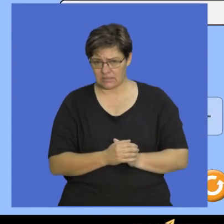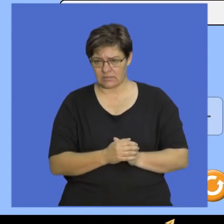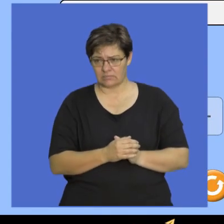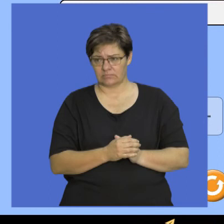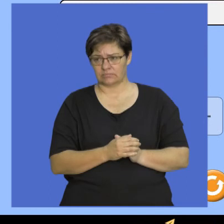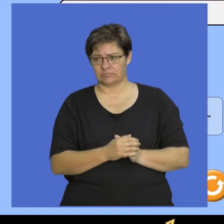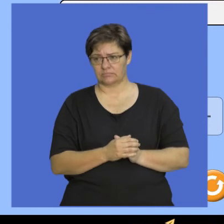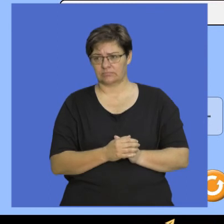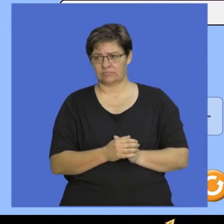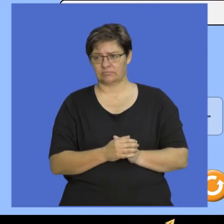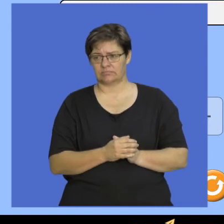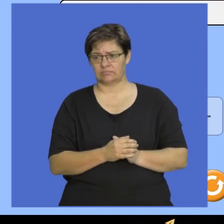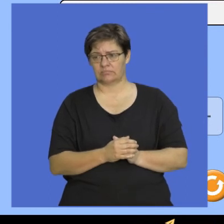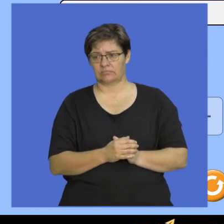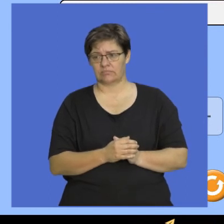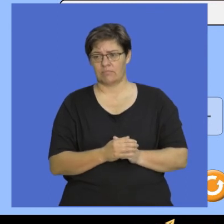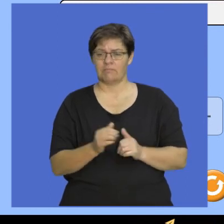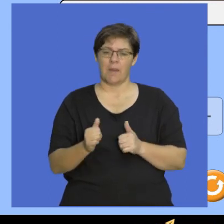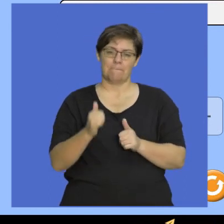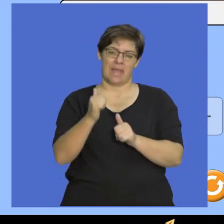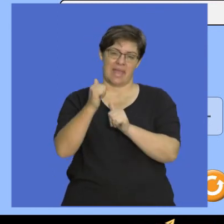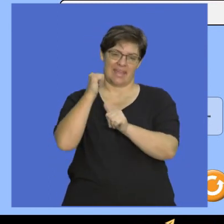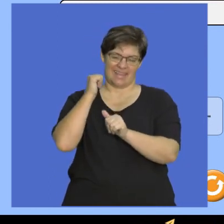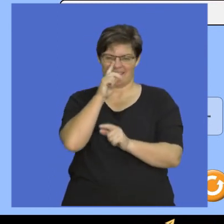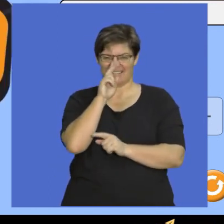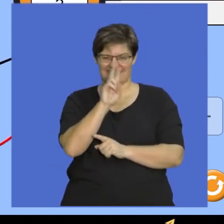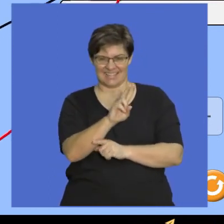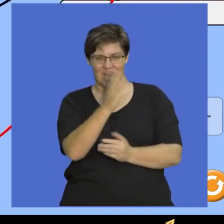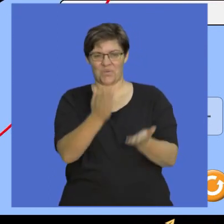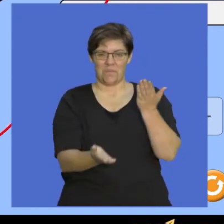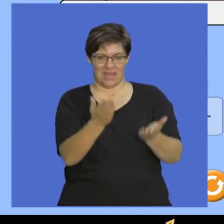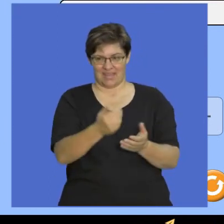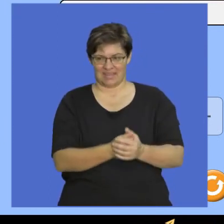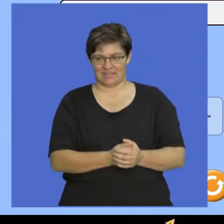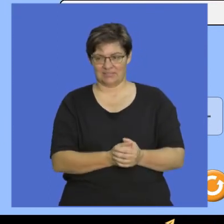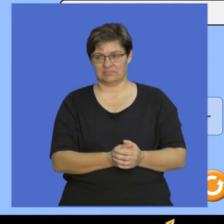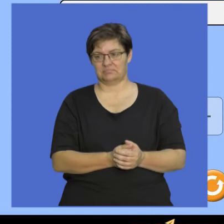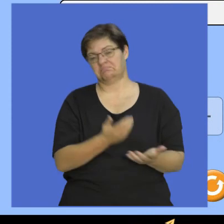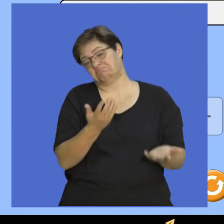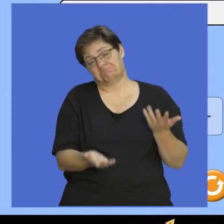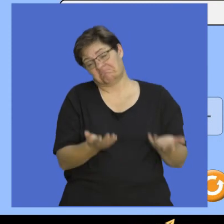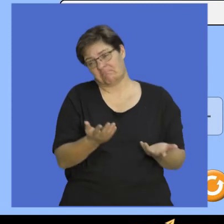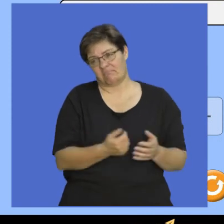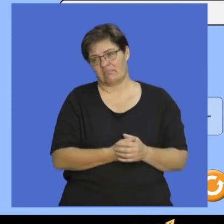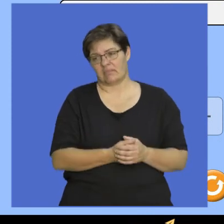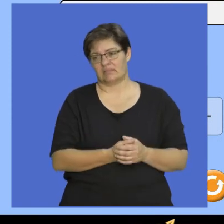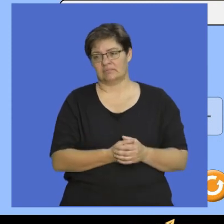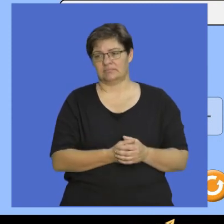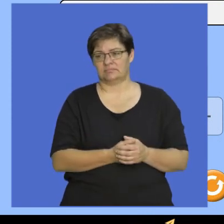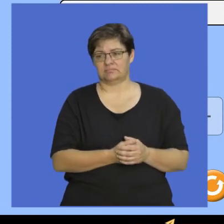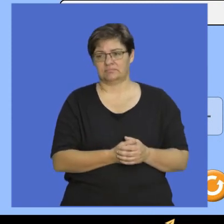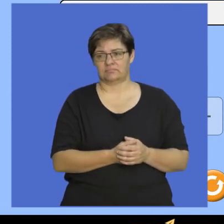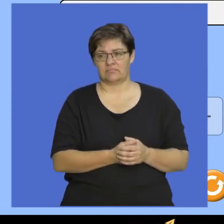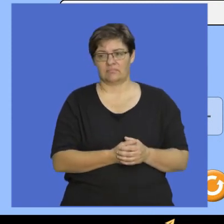okay? So if we, just to go back a little bit to make that comparison, okay? Suppose we